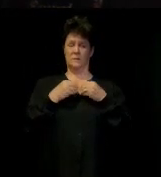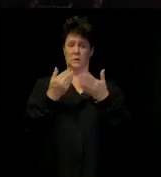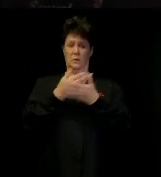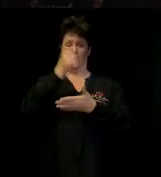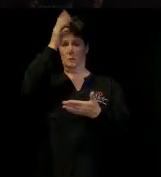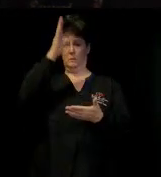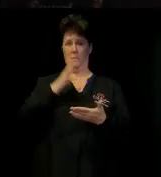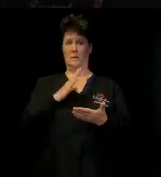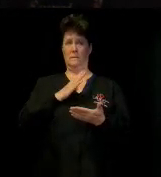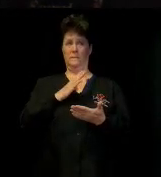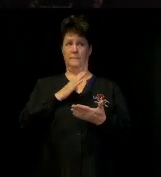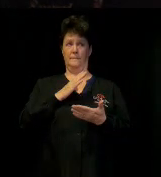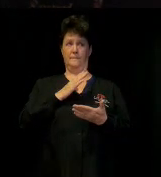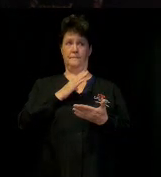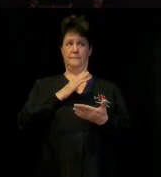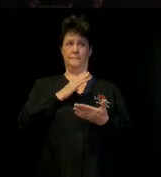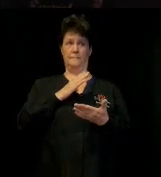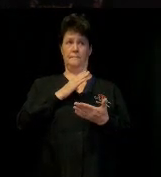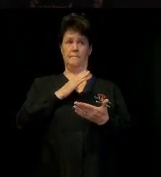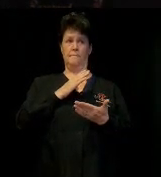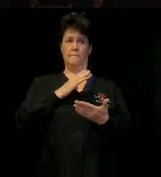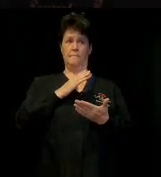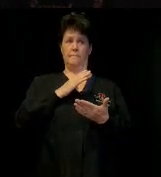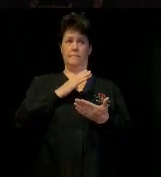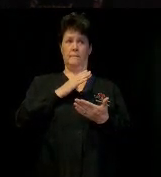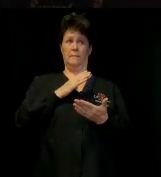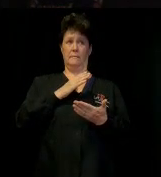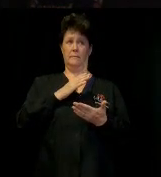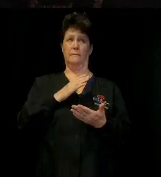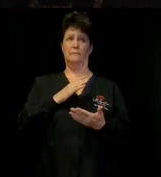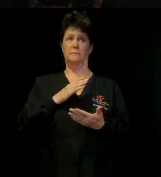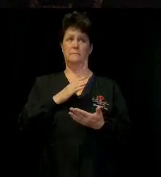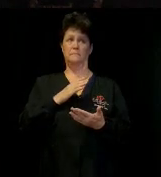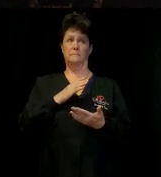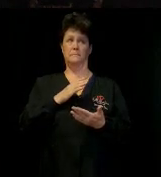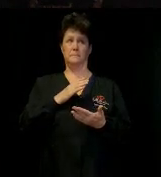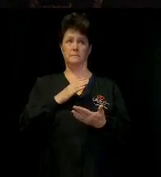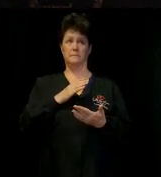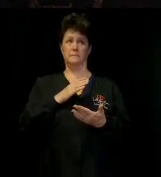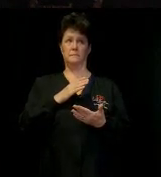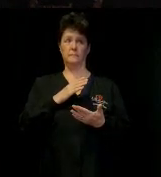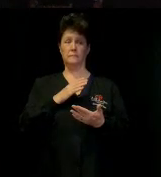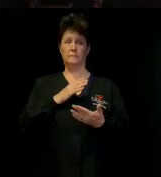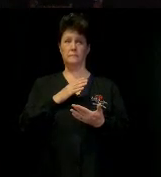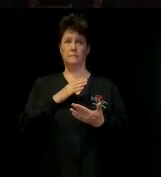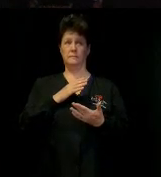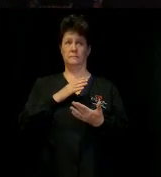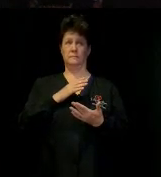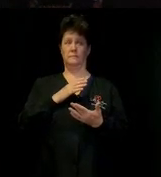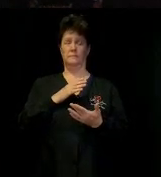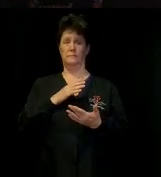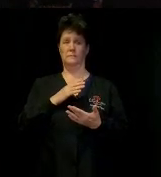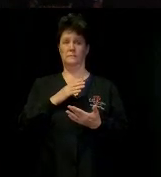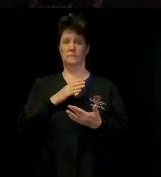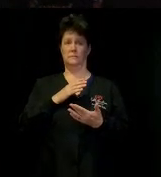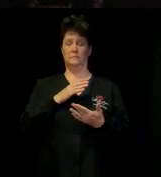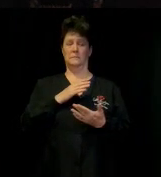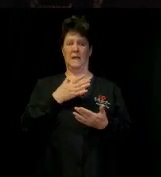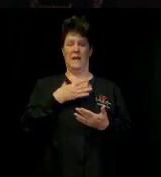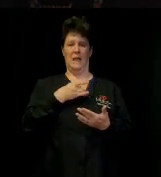Now, here's the amplified. It comes across louder because it's amplified. That's awesome. Cheesy. But I like